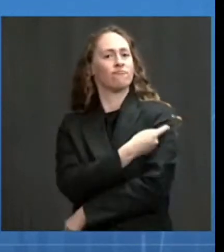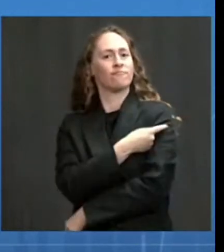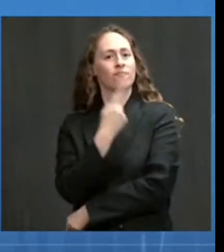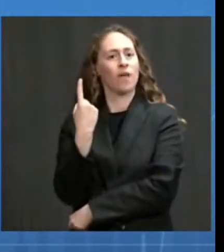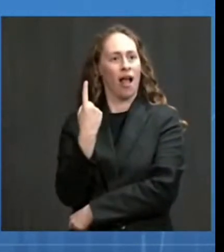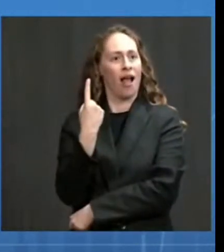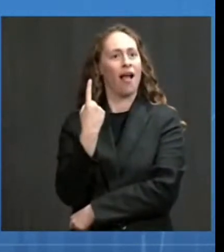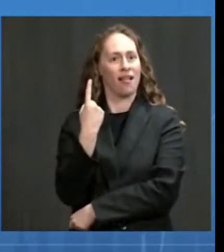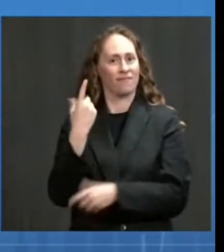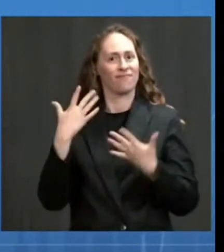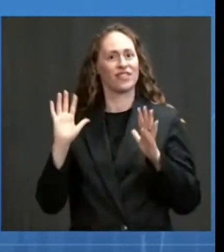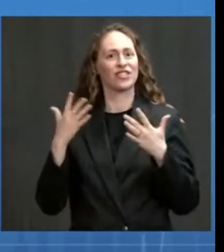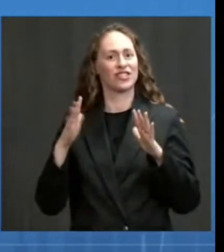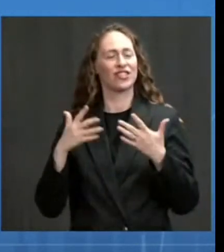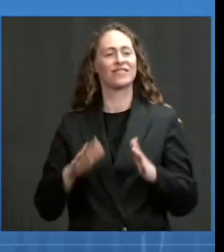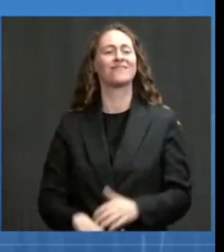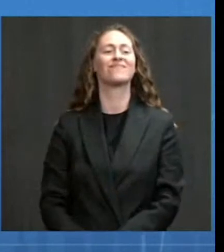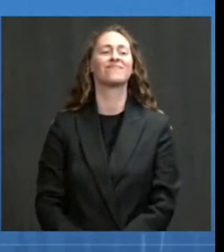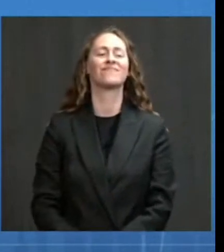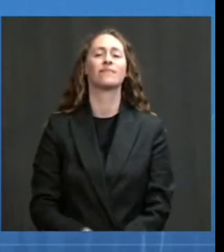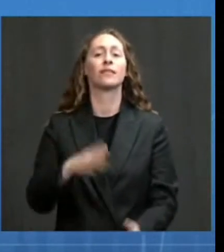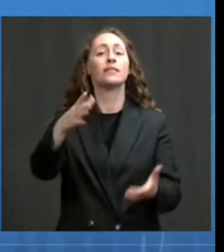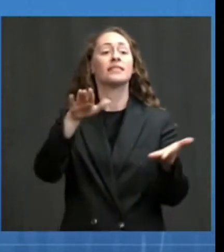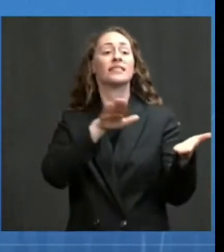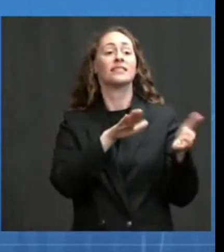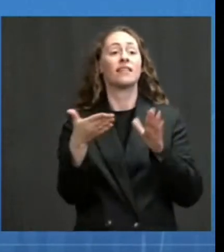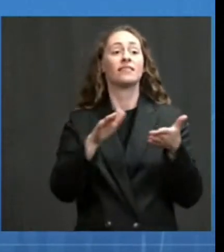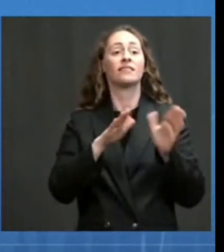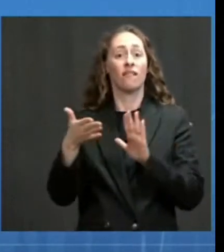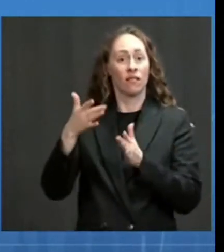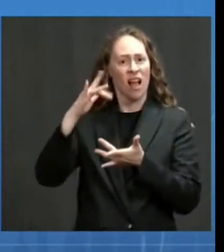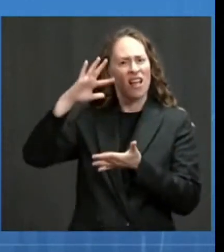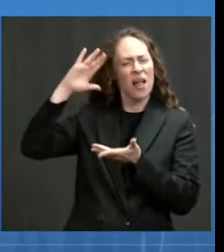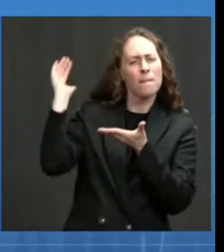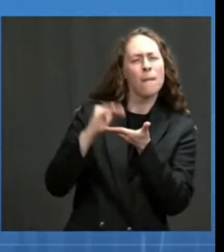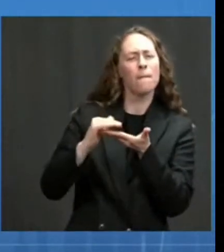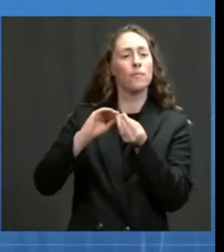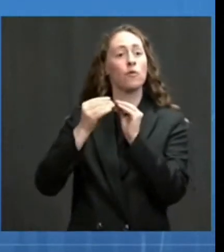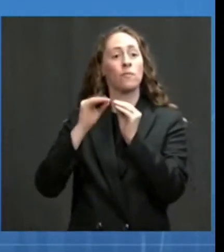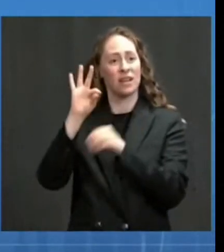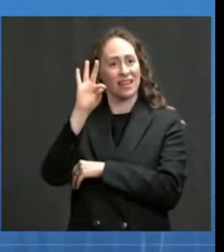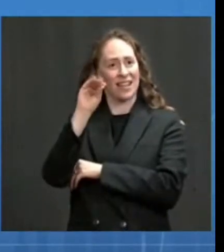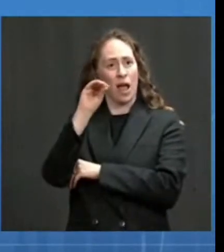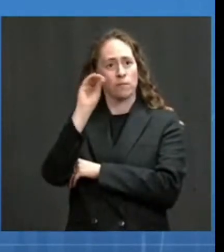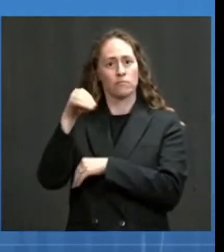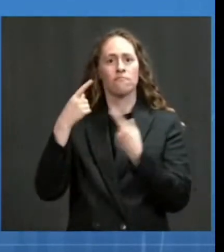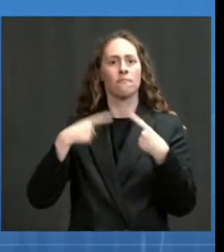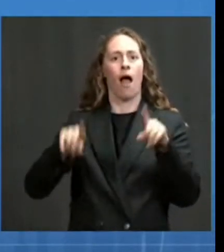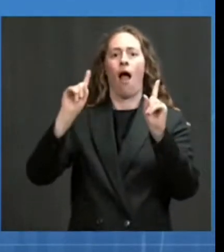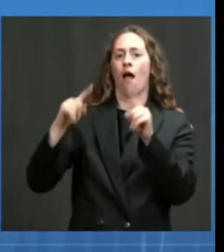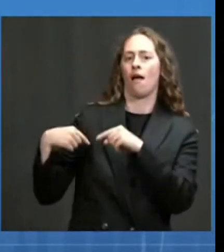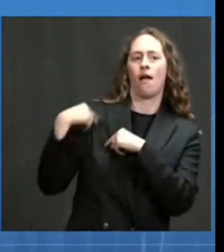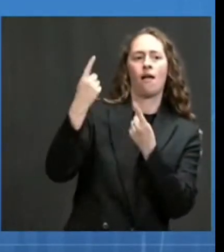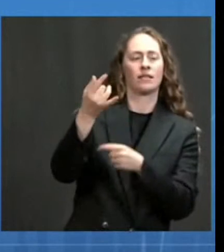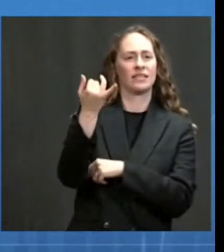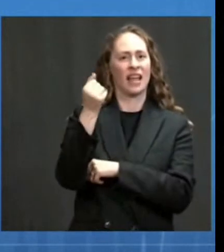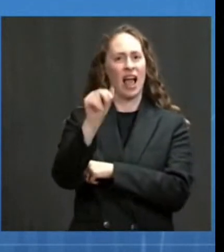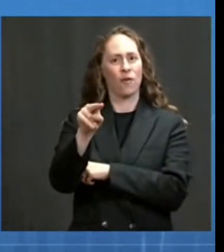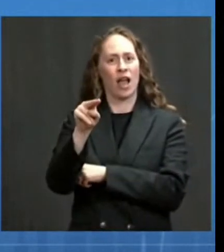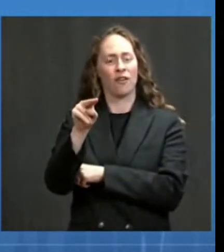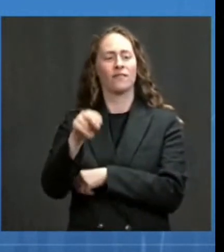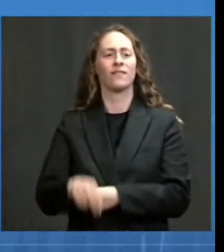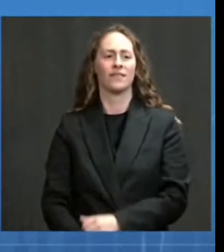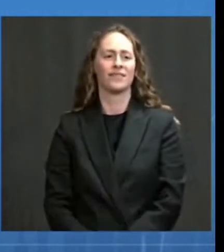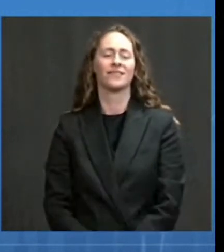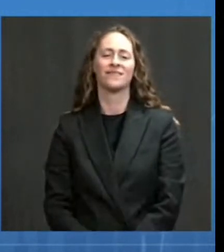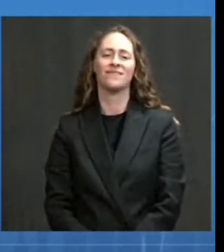Cases or deaths January are down by more than 90%. As a result, since January 20. We have exceeded our expectations. As a result, where we would be.